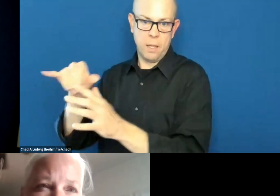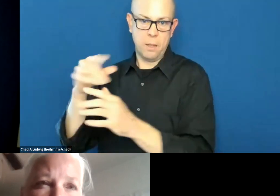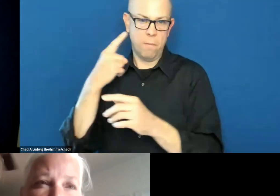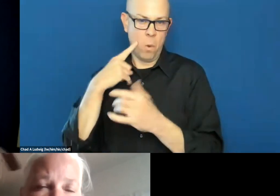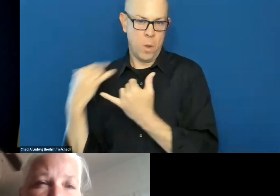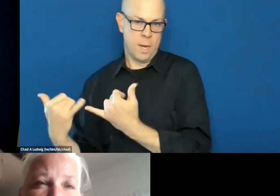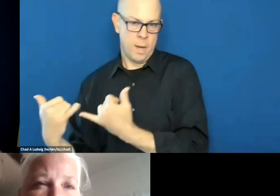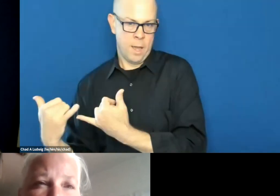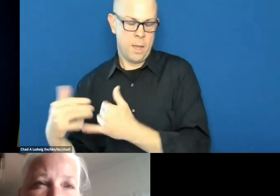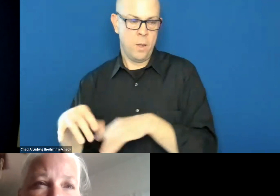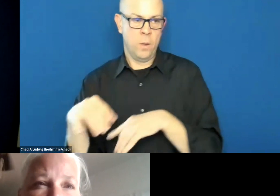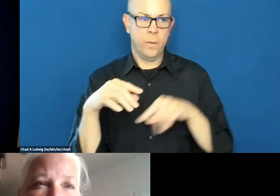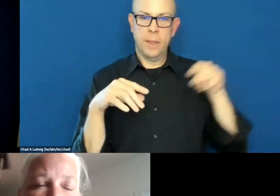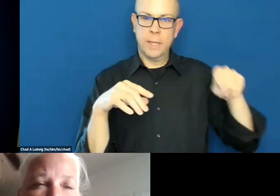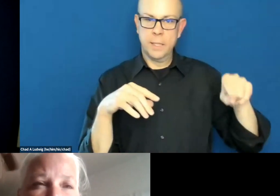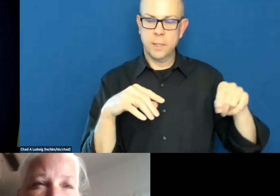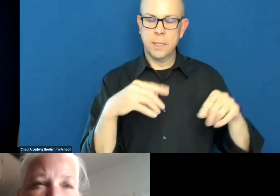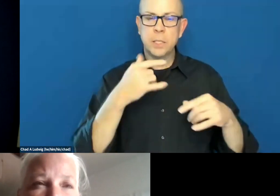writing, that kind of stuff,